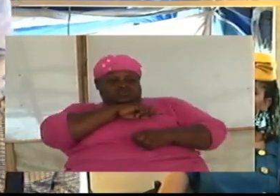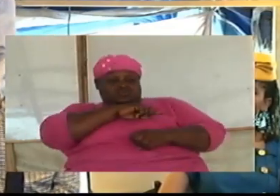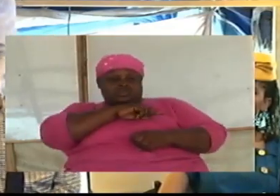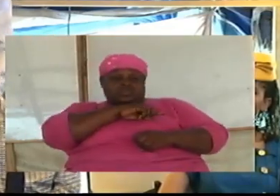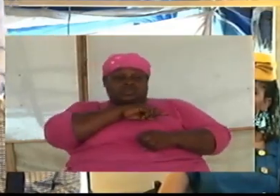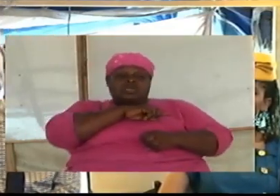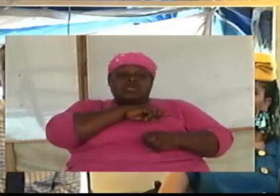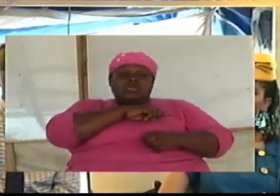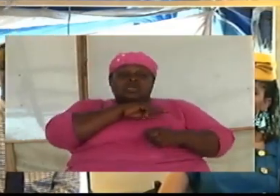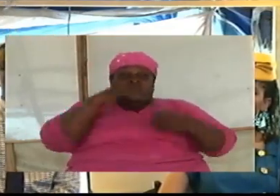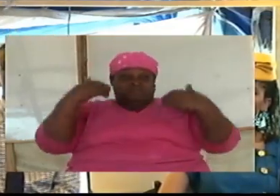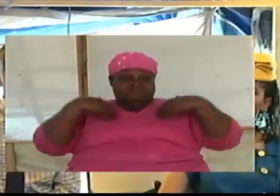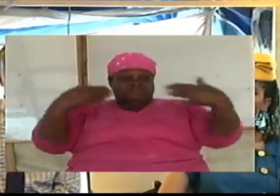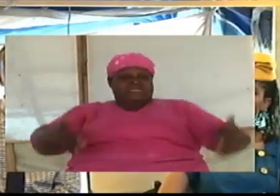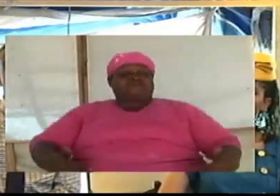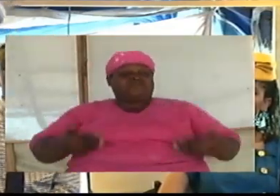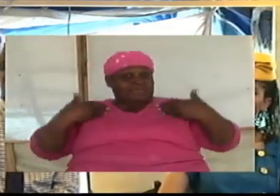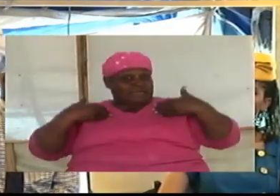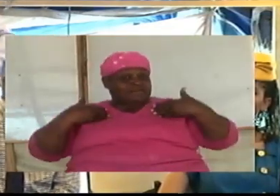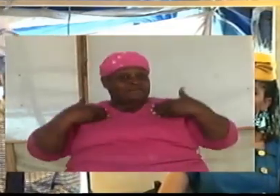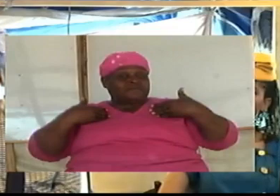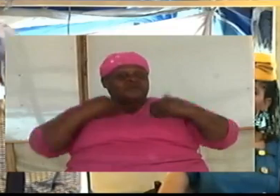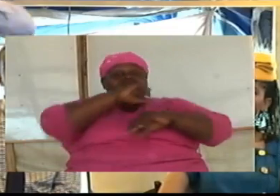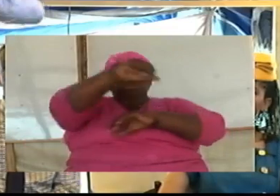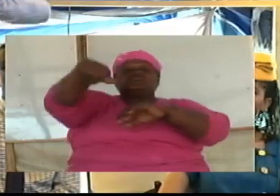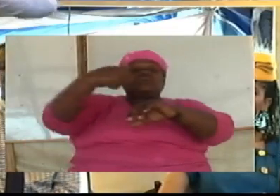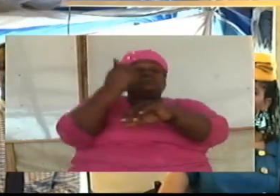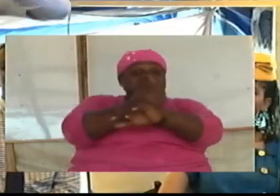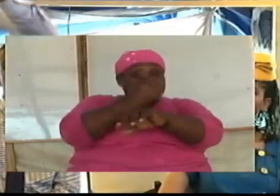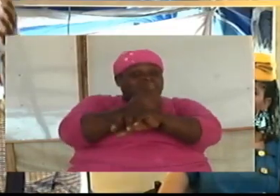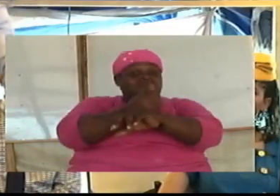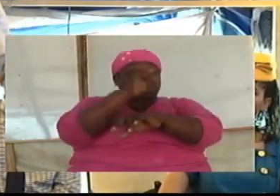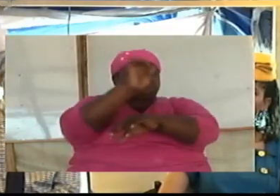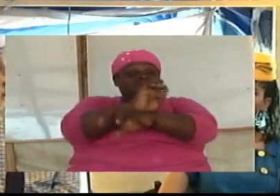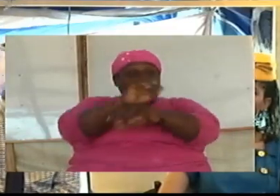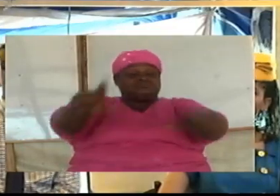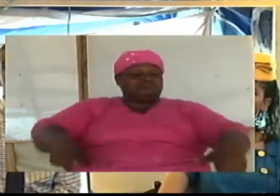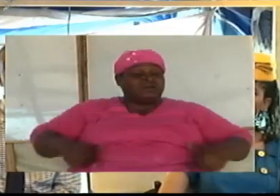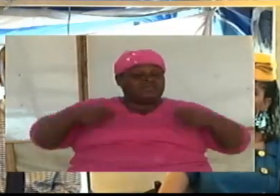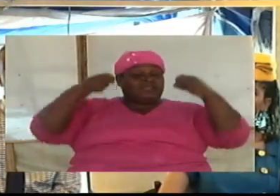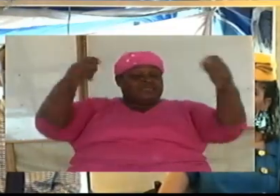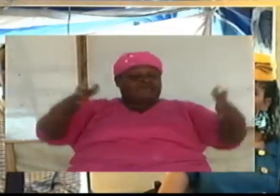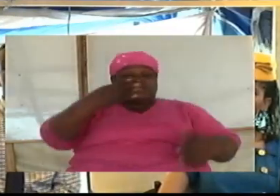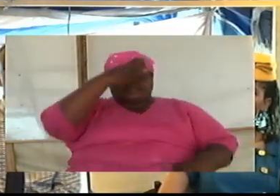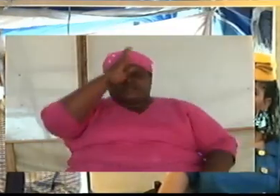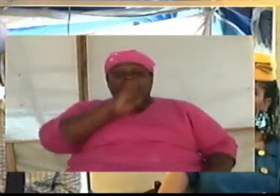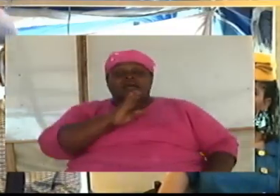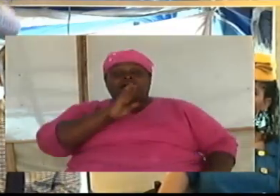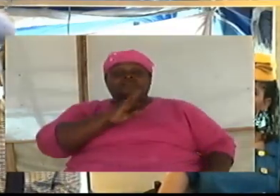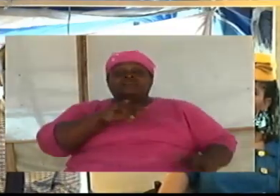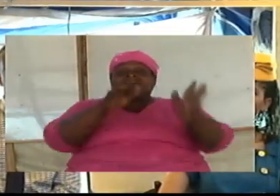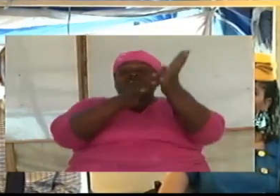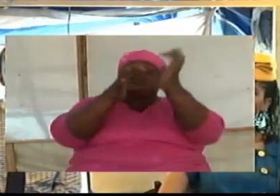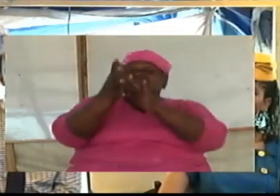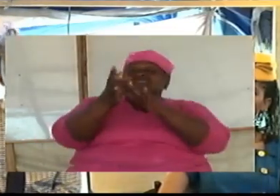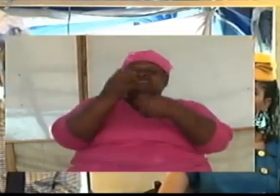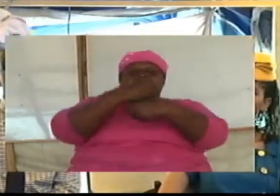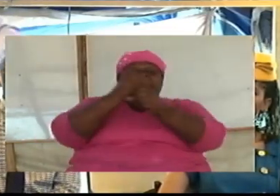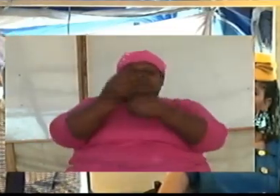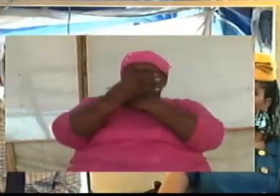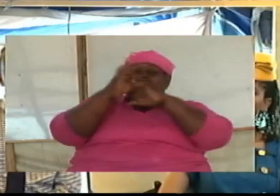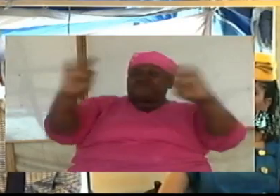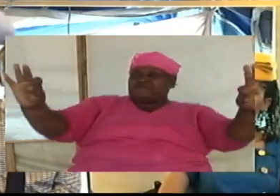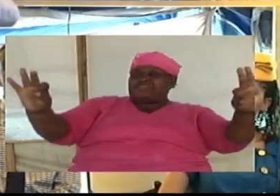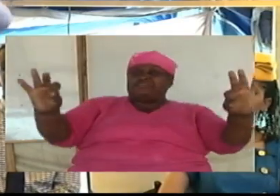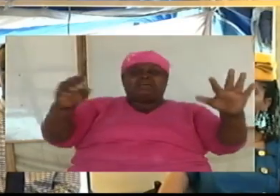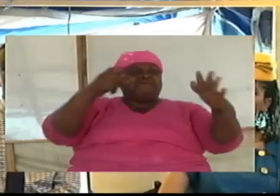Hallelujah. Praise the Lord. To establish the church of the living God. Praise God. He made it free of charge.